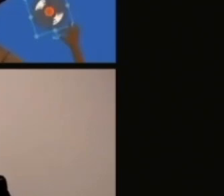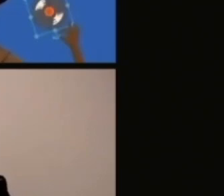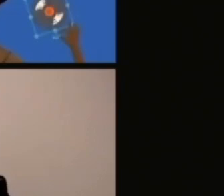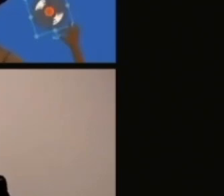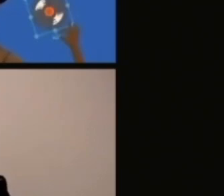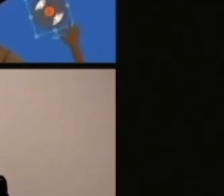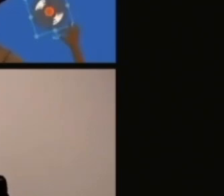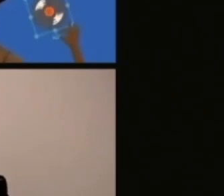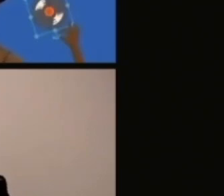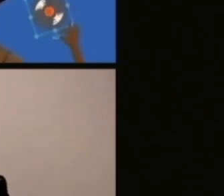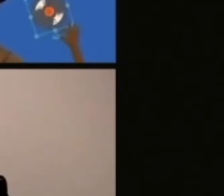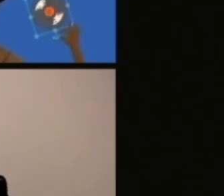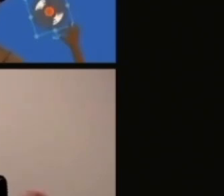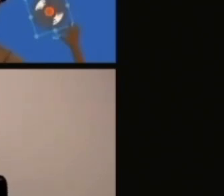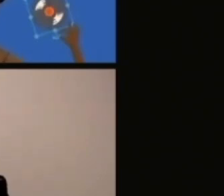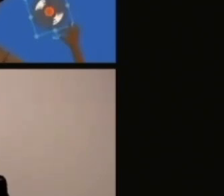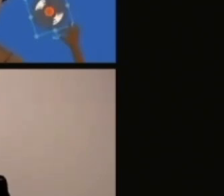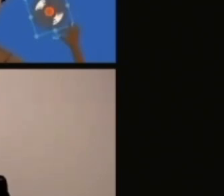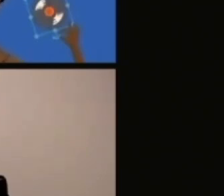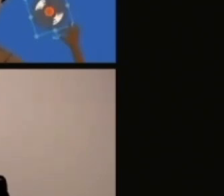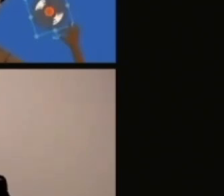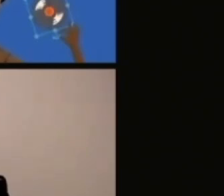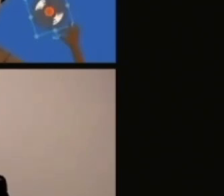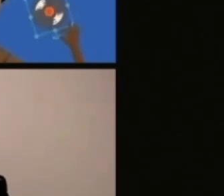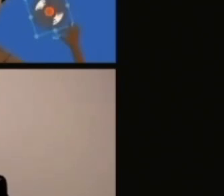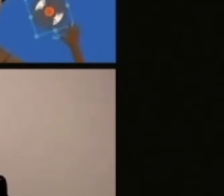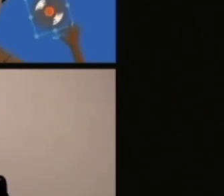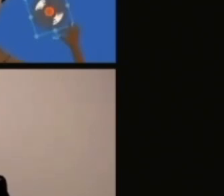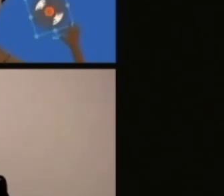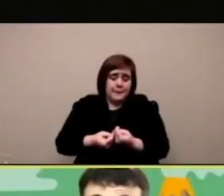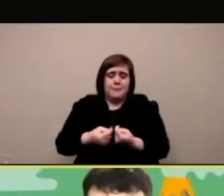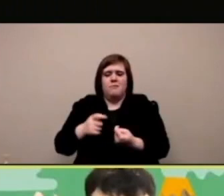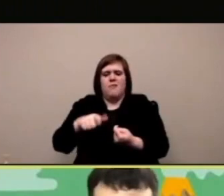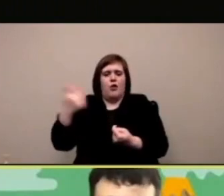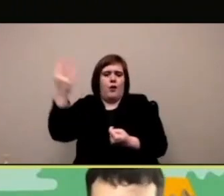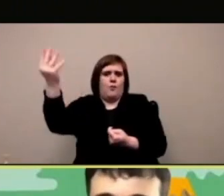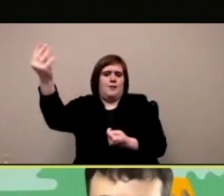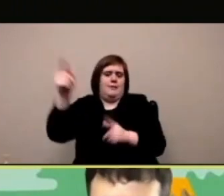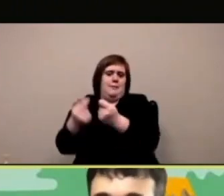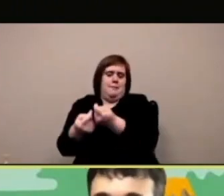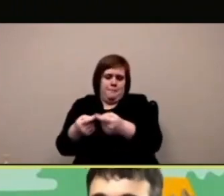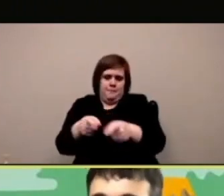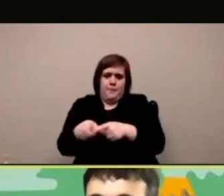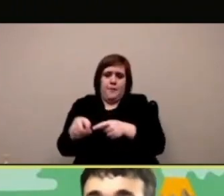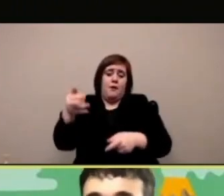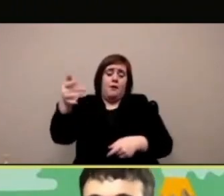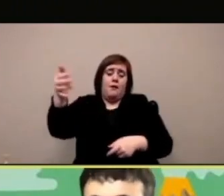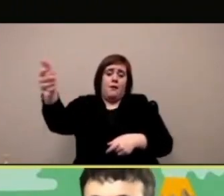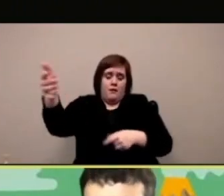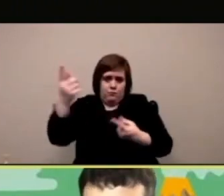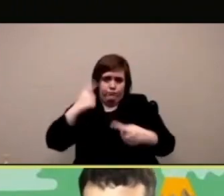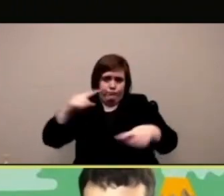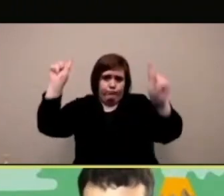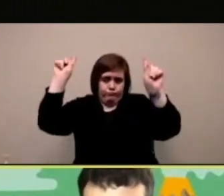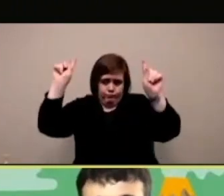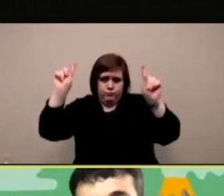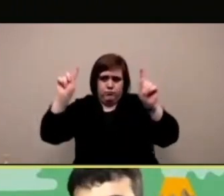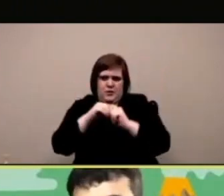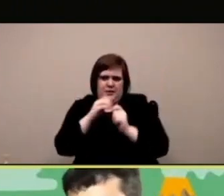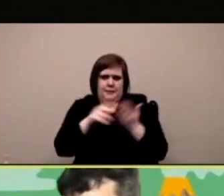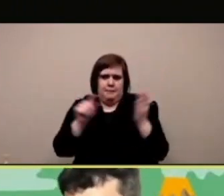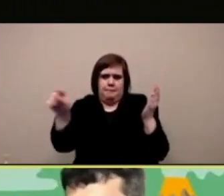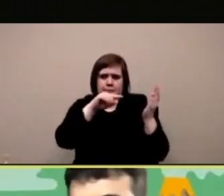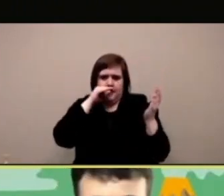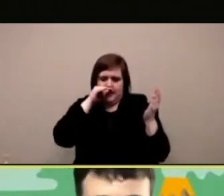to sharing with other people on the team and then outside the team. And eventually, once it's working well enough with kids, I would say